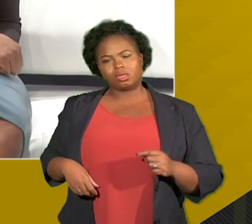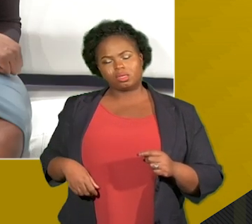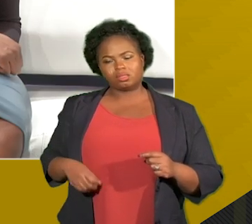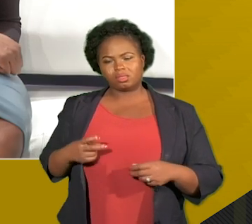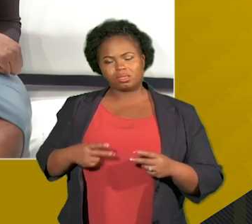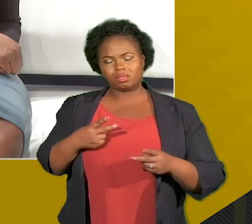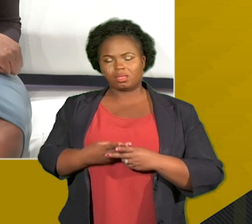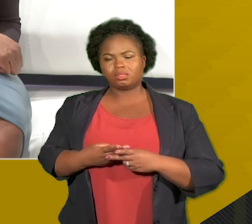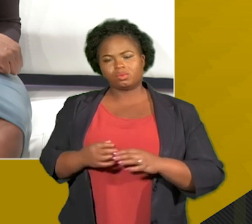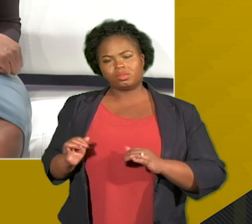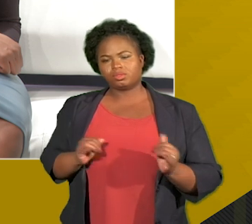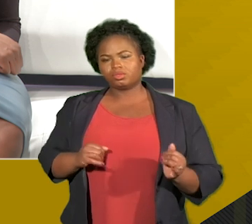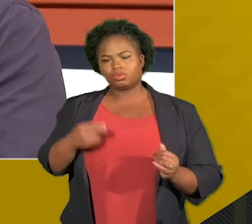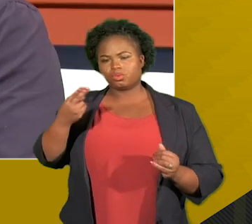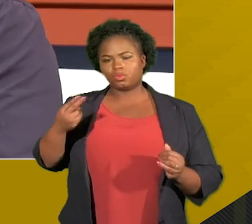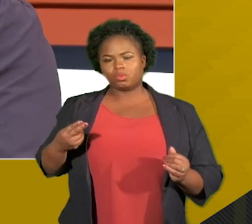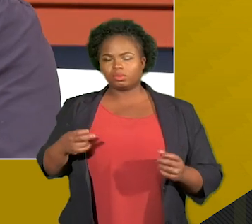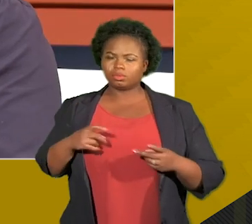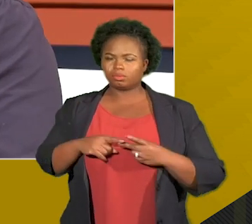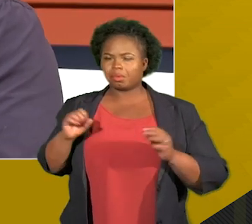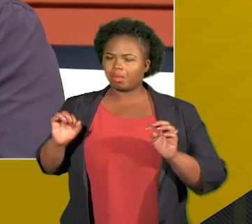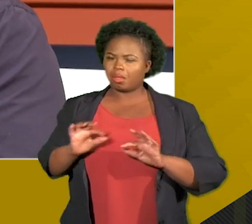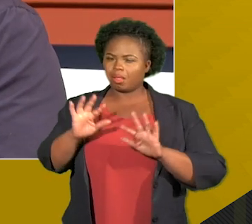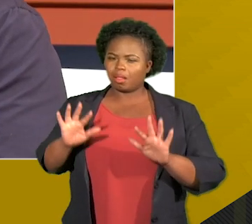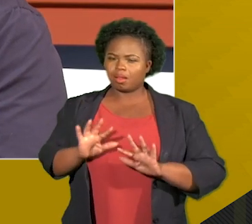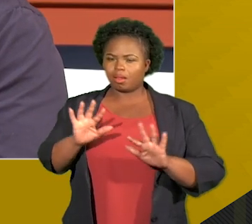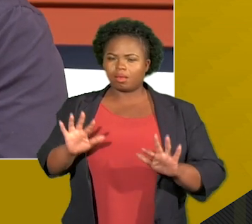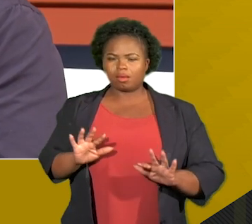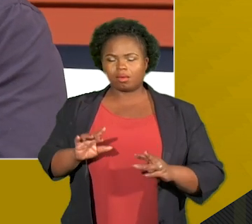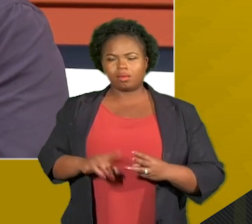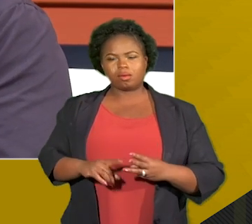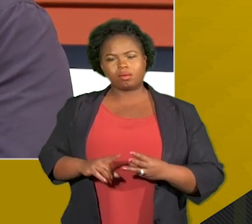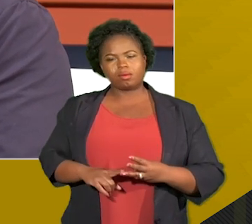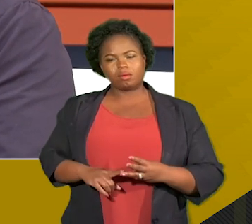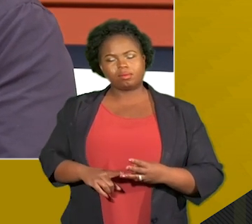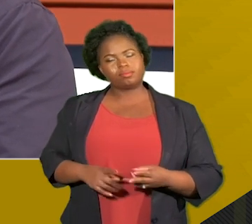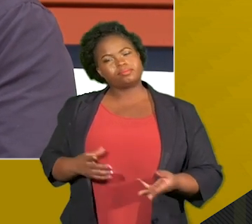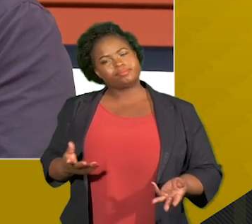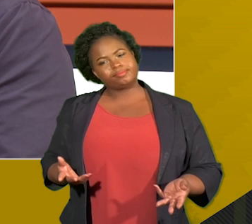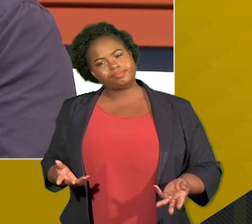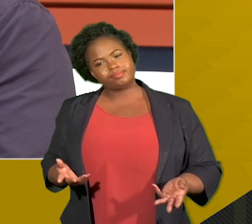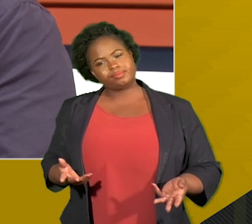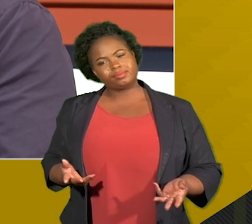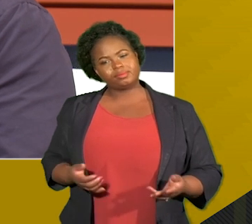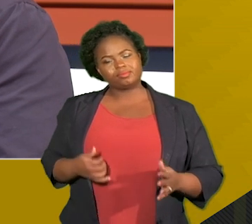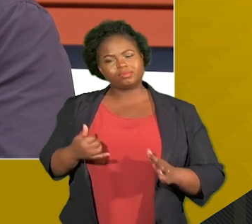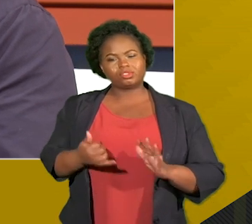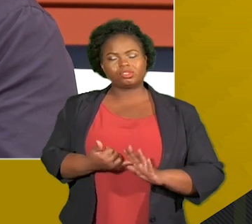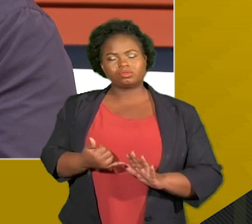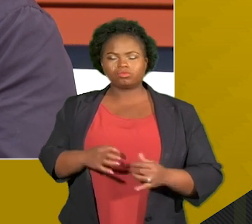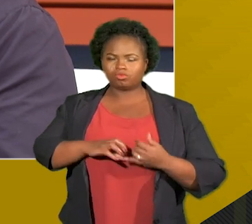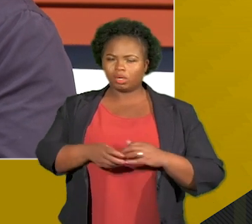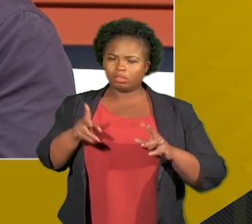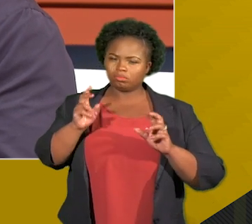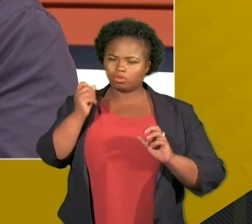an introduction into drawing, introduction into color, form, and basically, you know, just getting it and